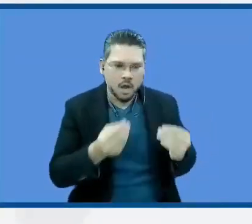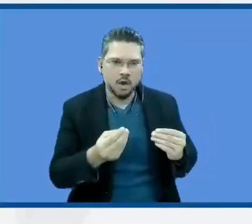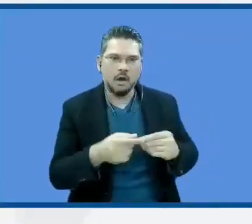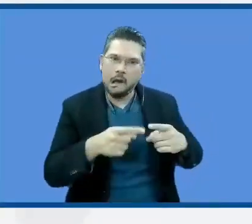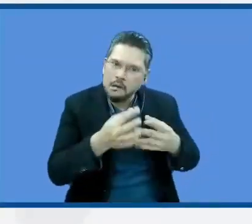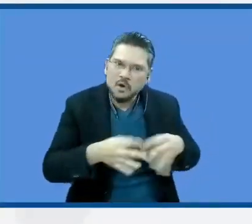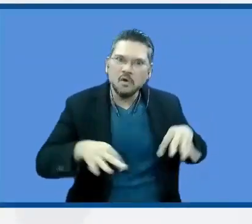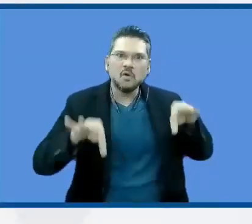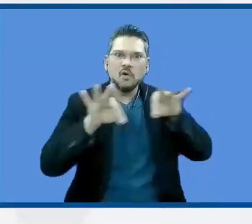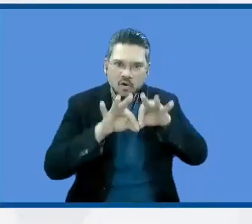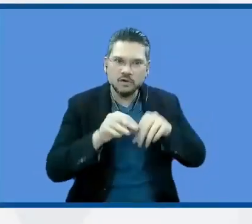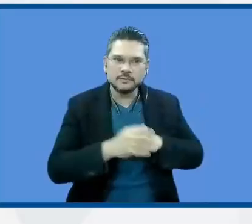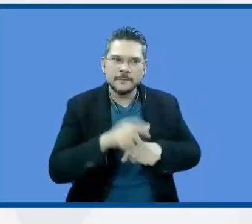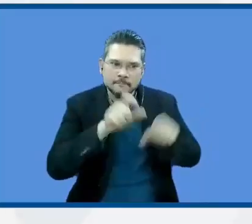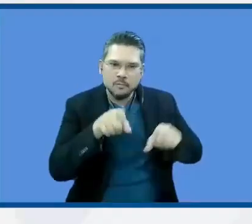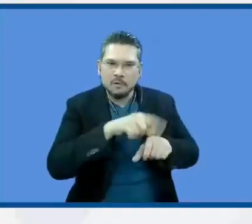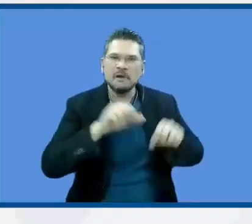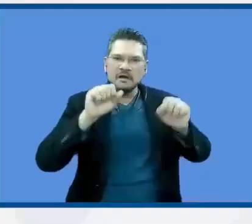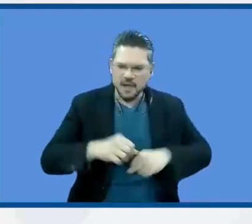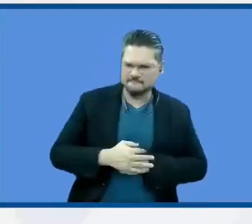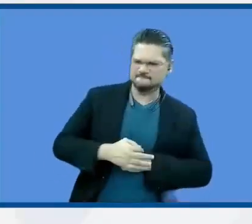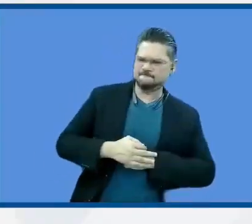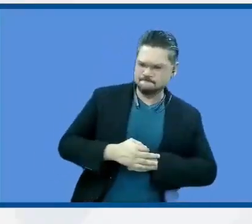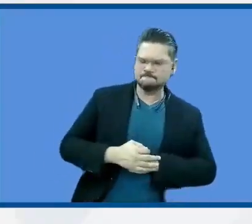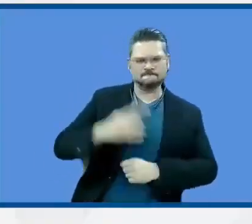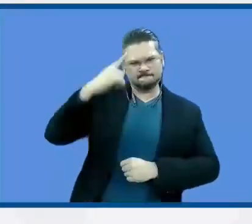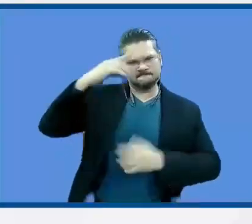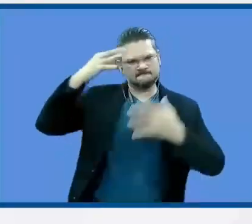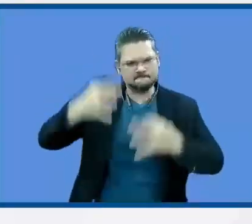informed decision-making in connection with the reduction of